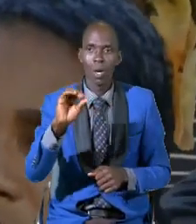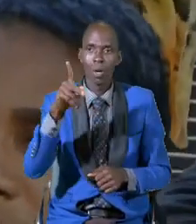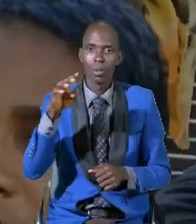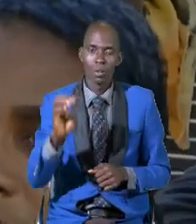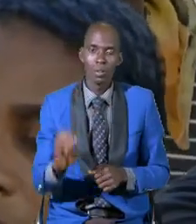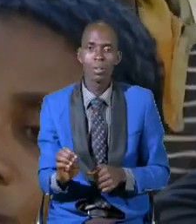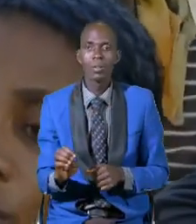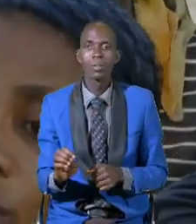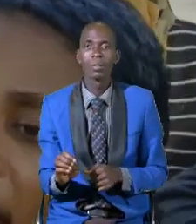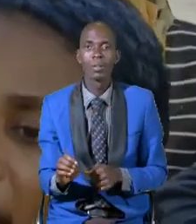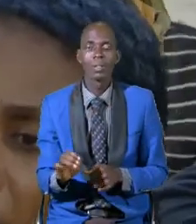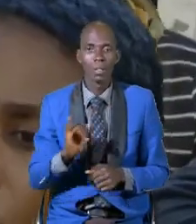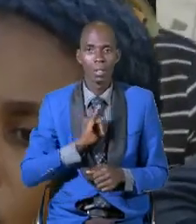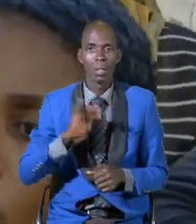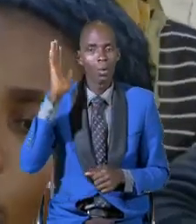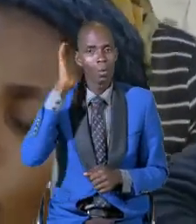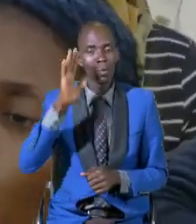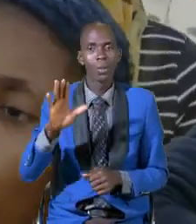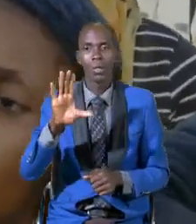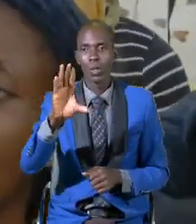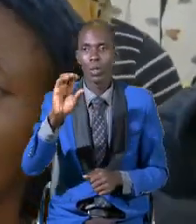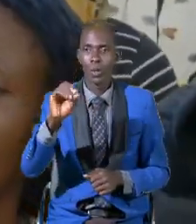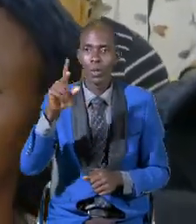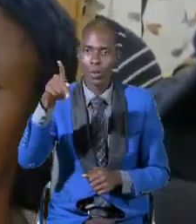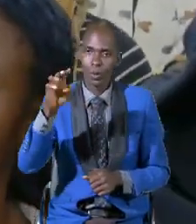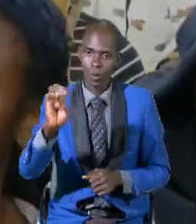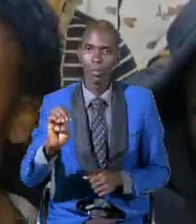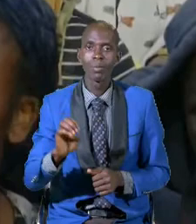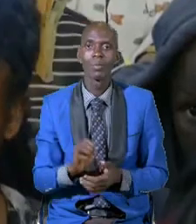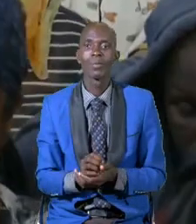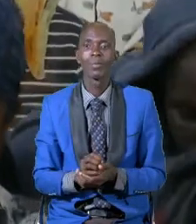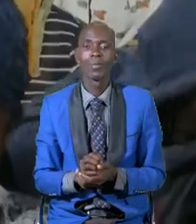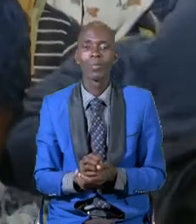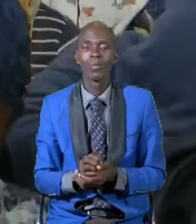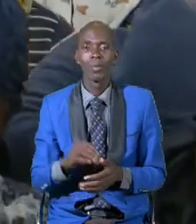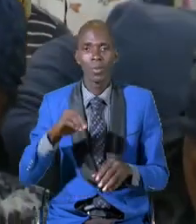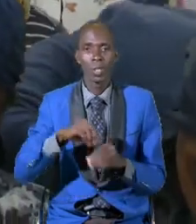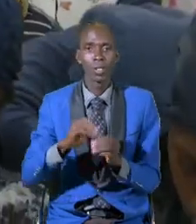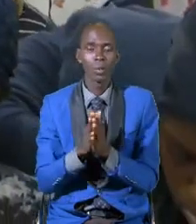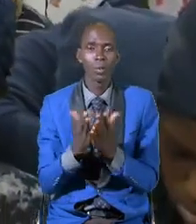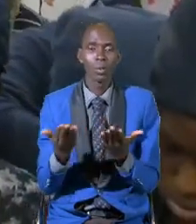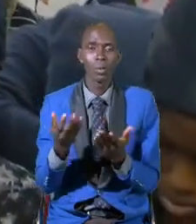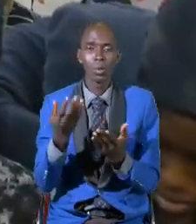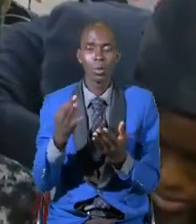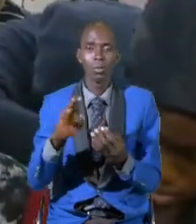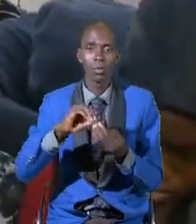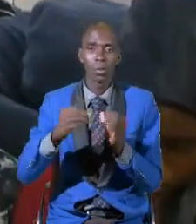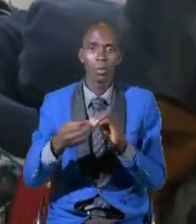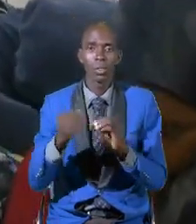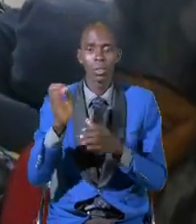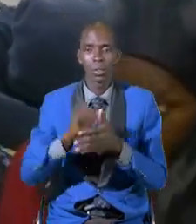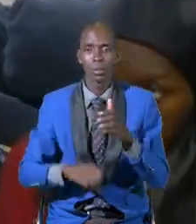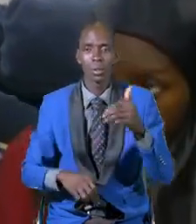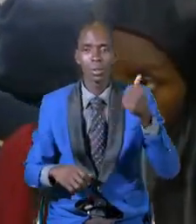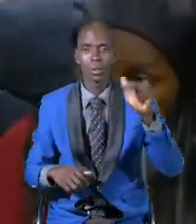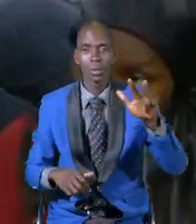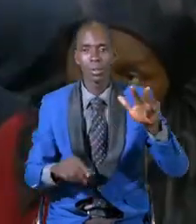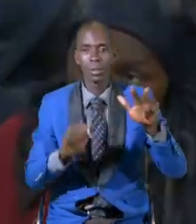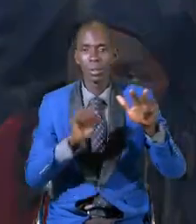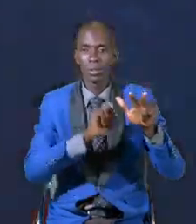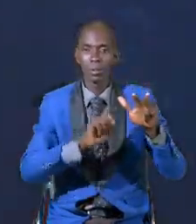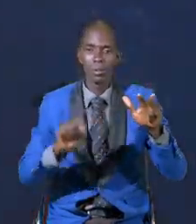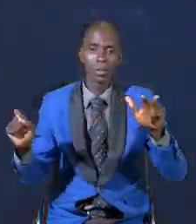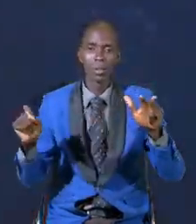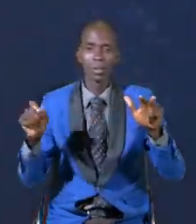I will cope. Look at Numbers chapter 13, verse 28. Nevertheless, the people